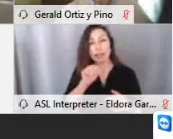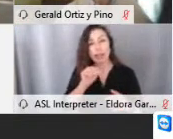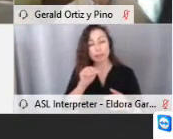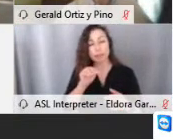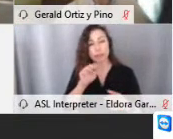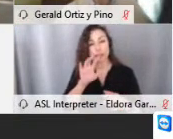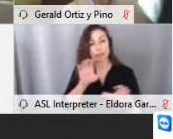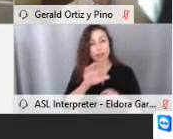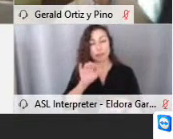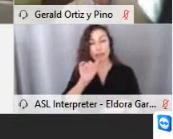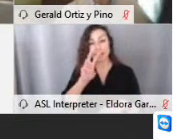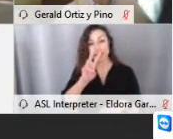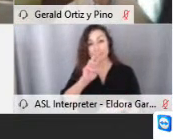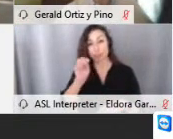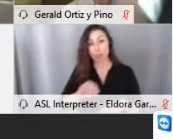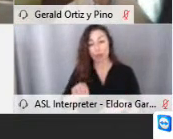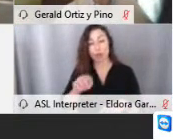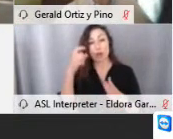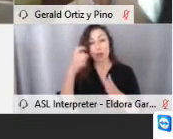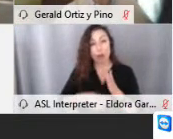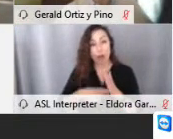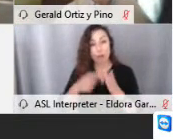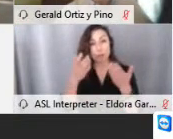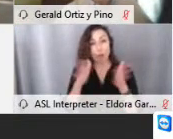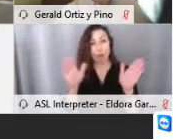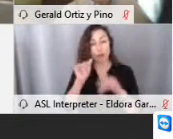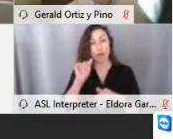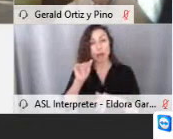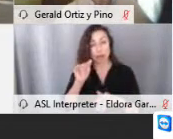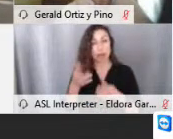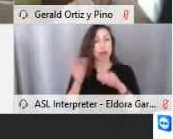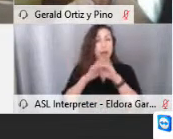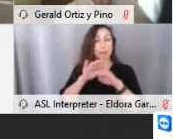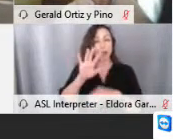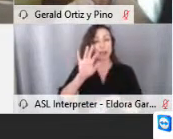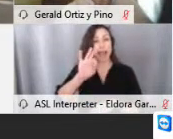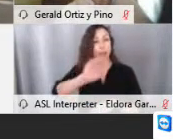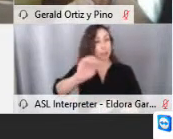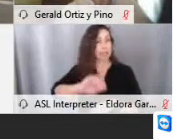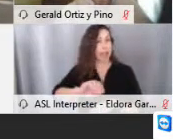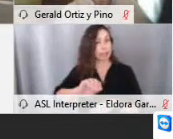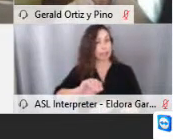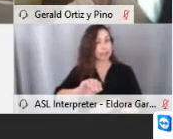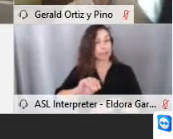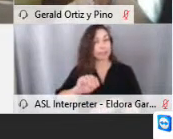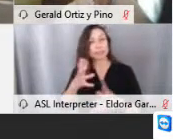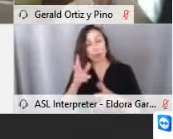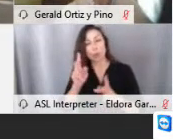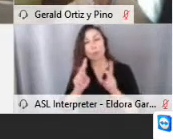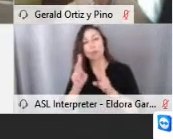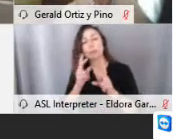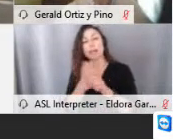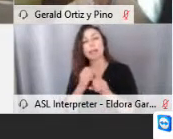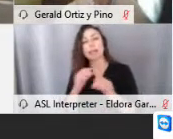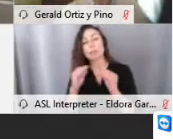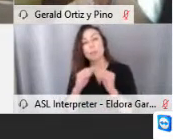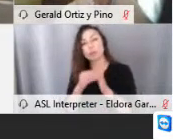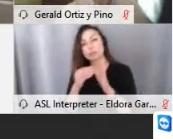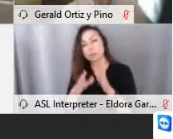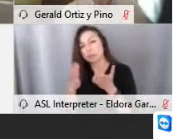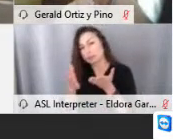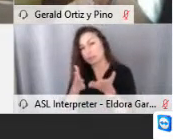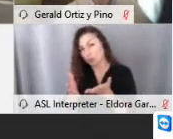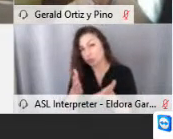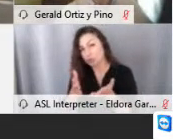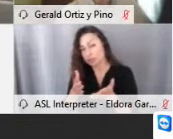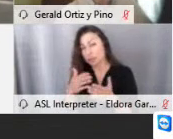by 6%, costs are overall up by 9%. So people getting maybe more expensive